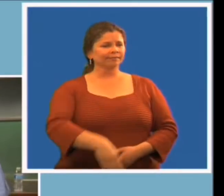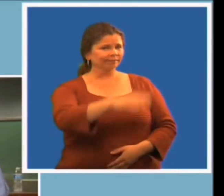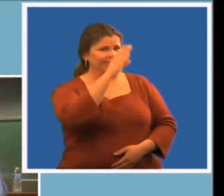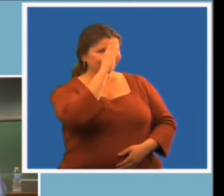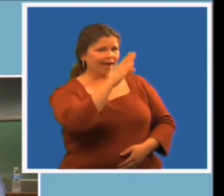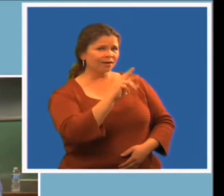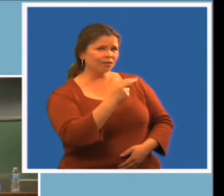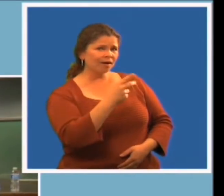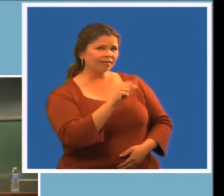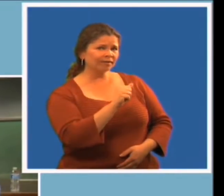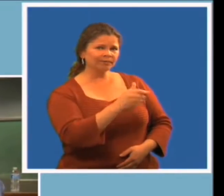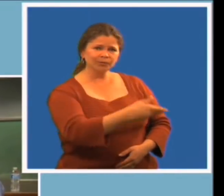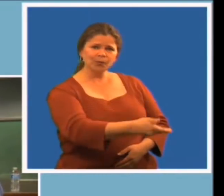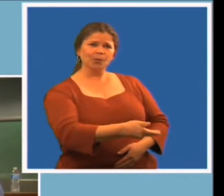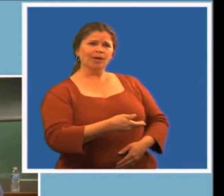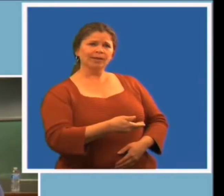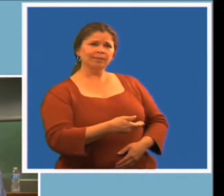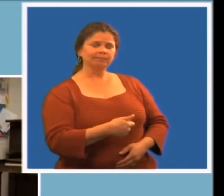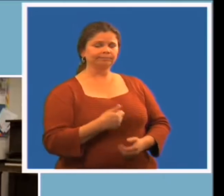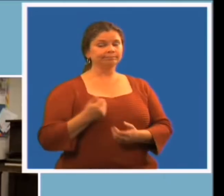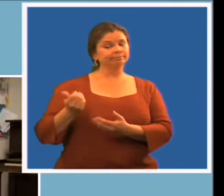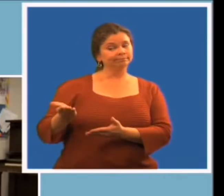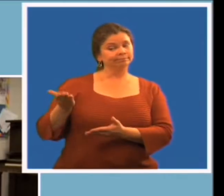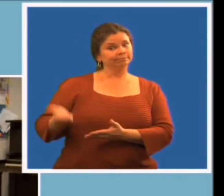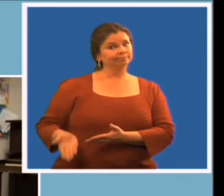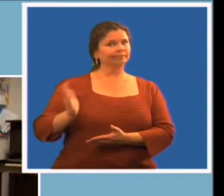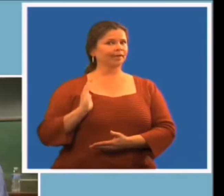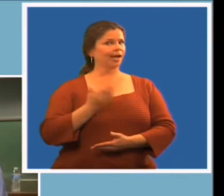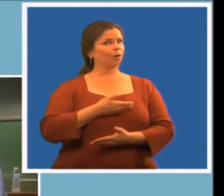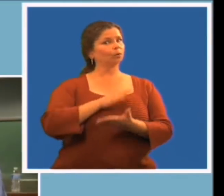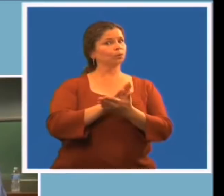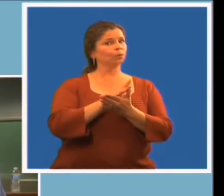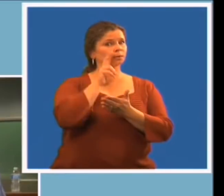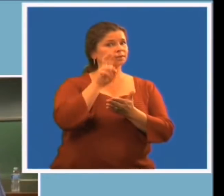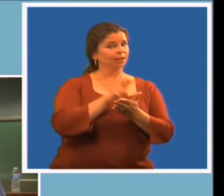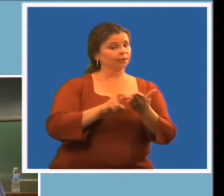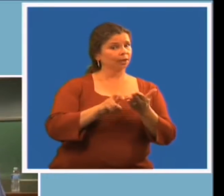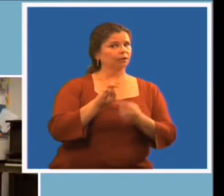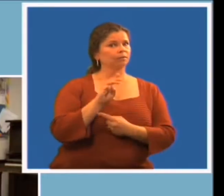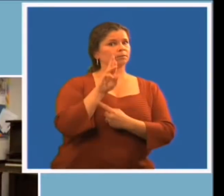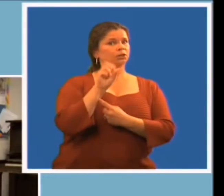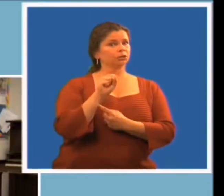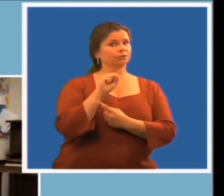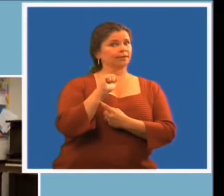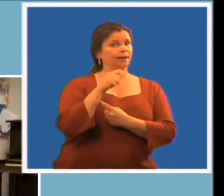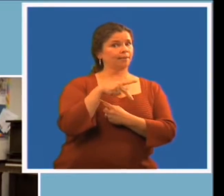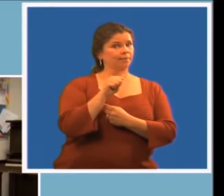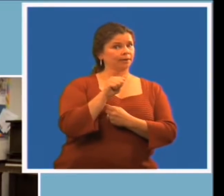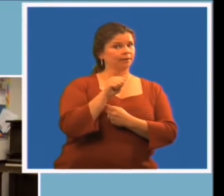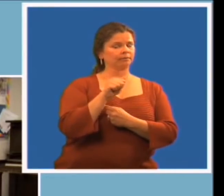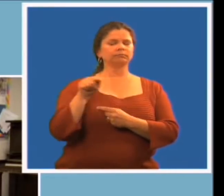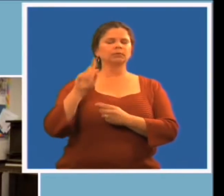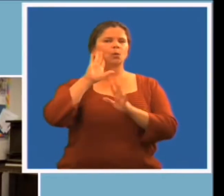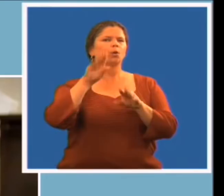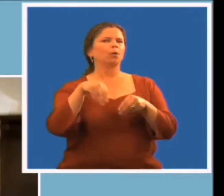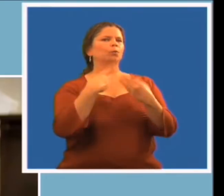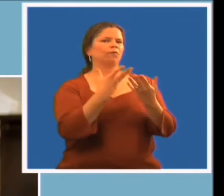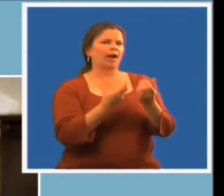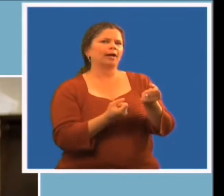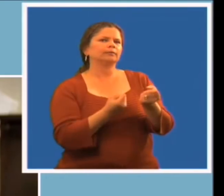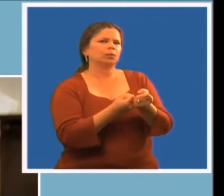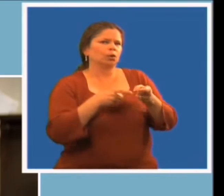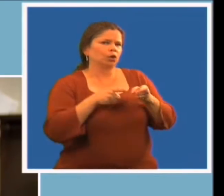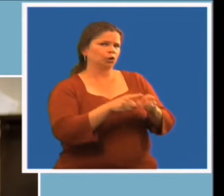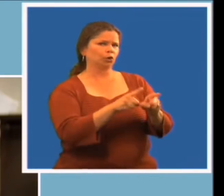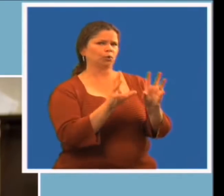This is my sign language interpreter. Her name is Rhonda. Hi, Rhonda. Welcome. This is our school secretary, Mrs. Appa. She